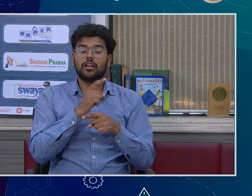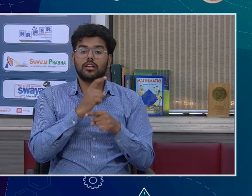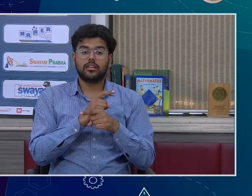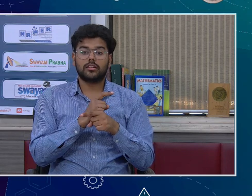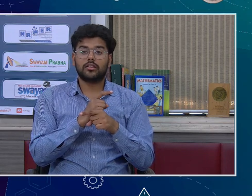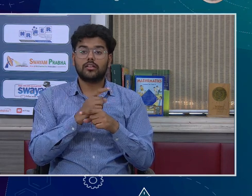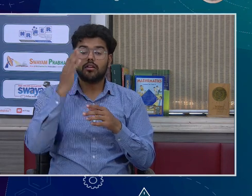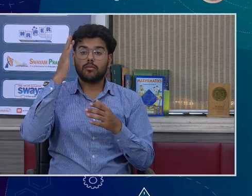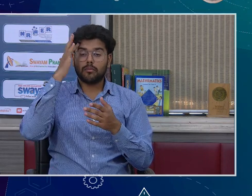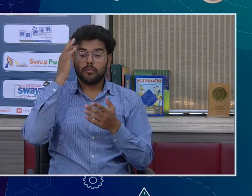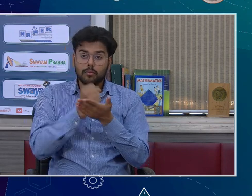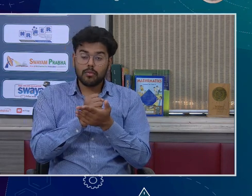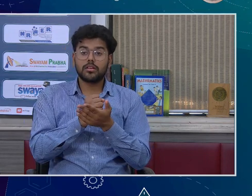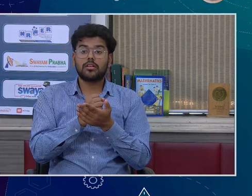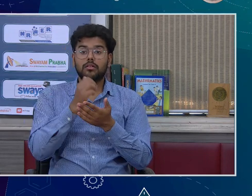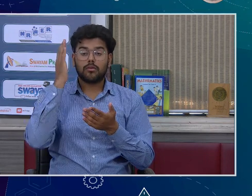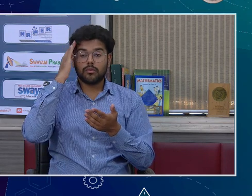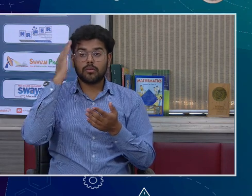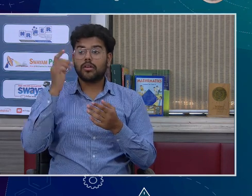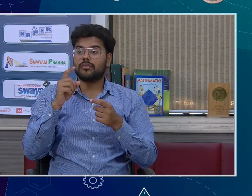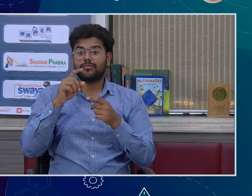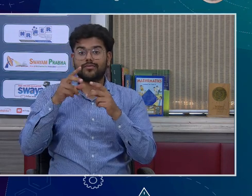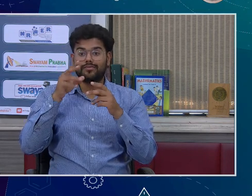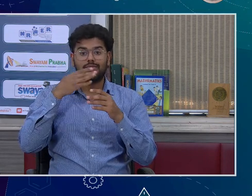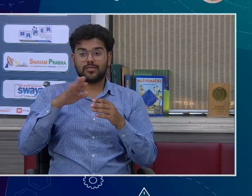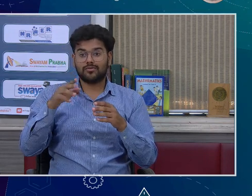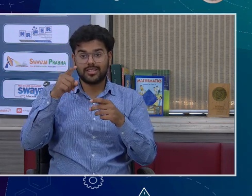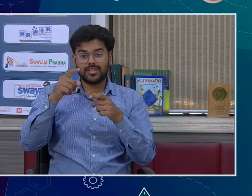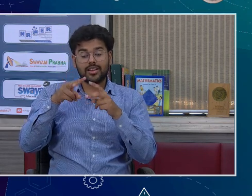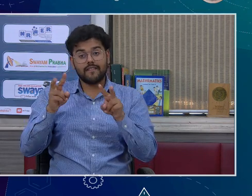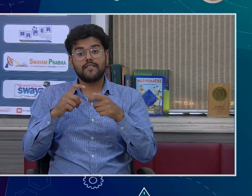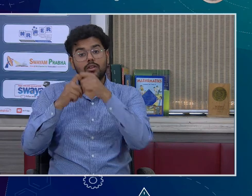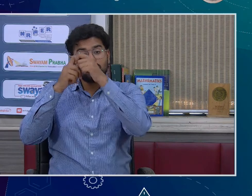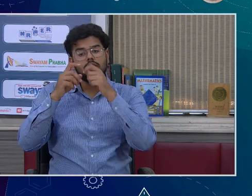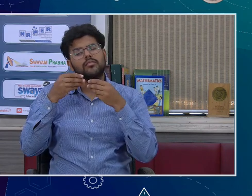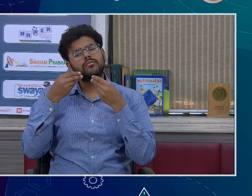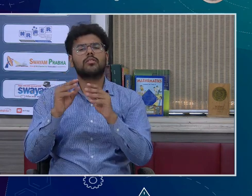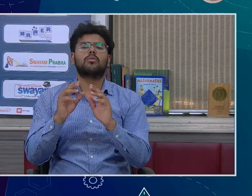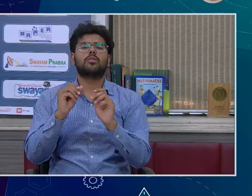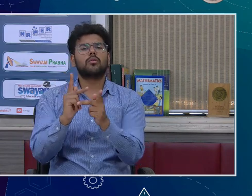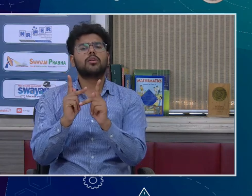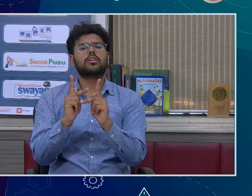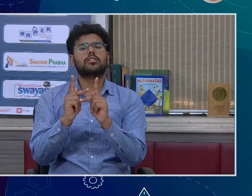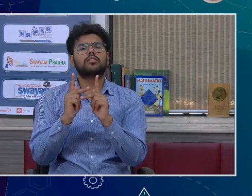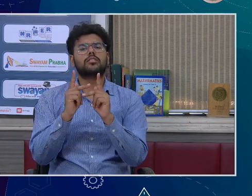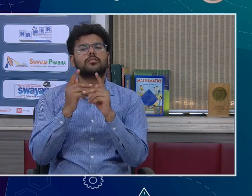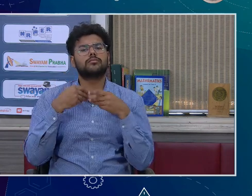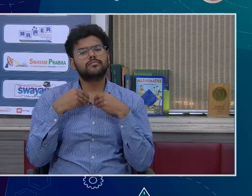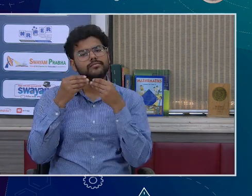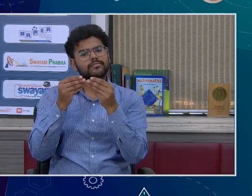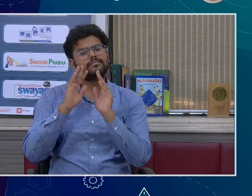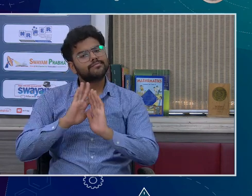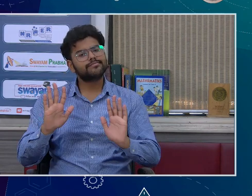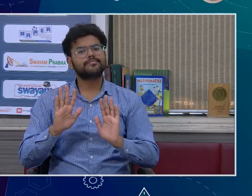would have a different kind of quality. I have a different quality. I'm good at something else. Mm-hmm. So it's okay. That's kind of good. When we're doing a group